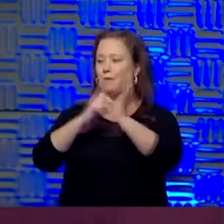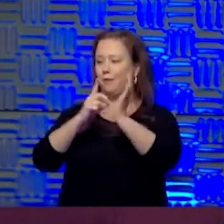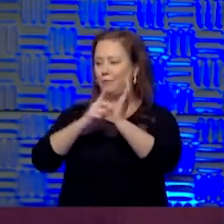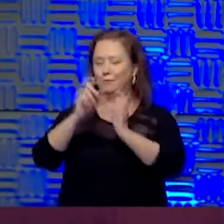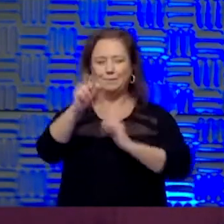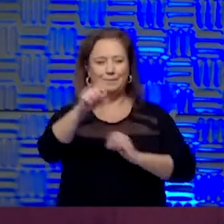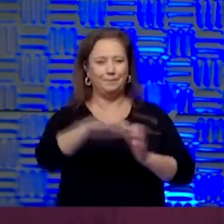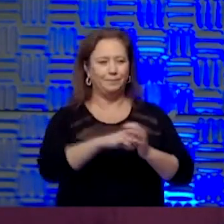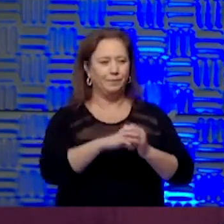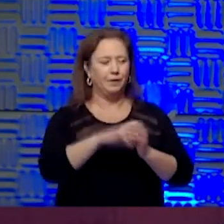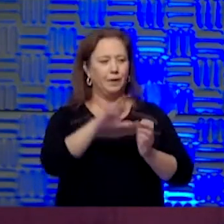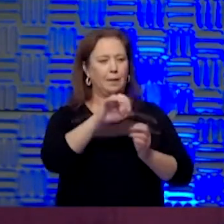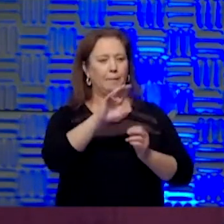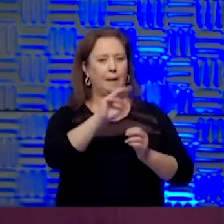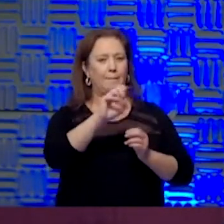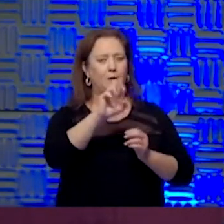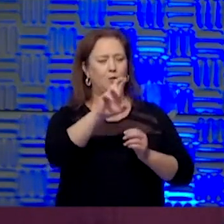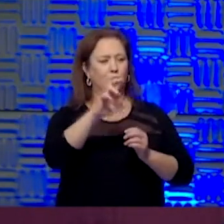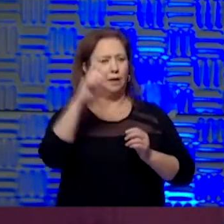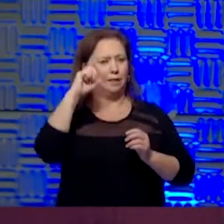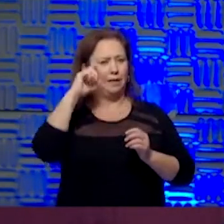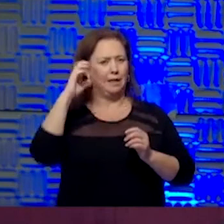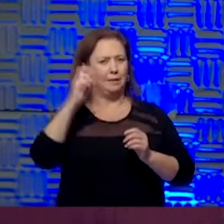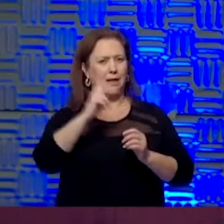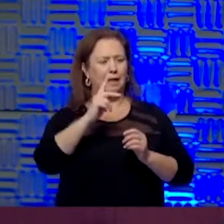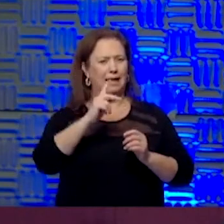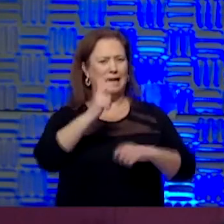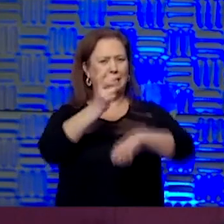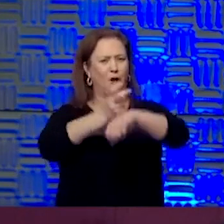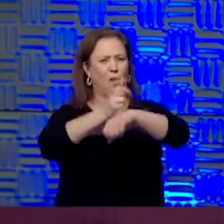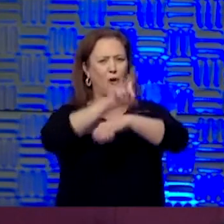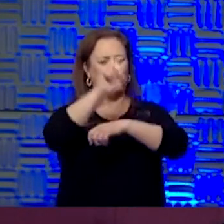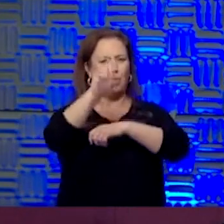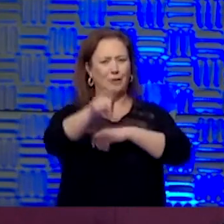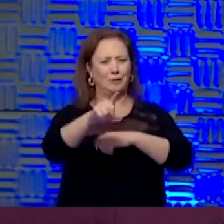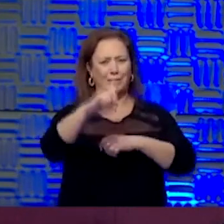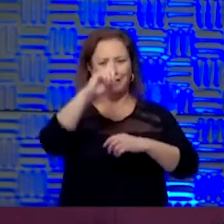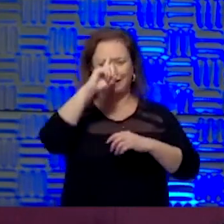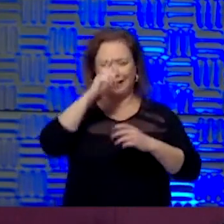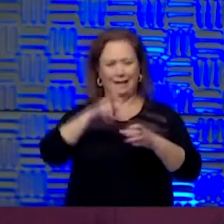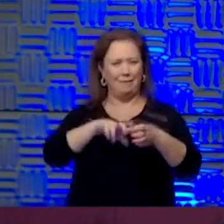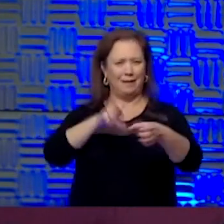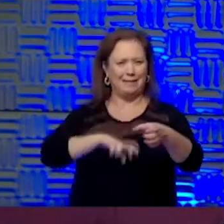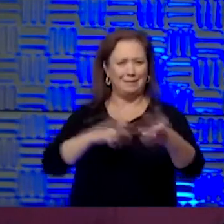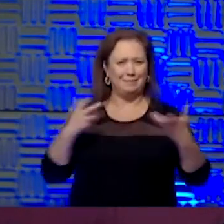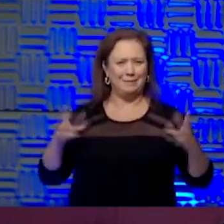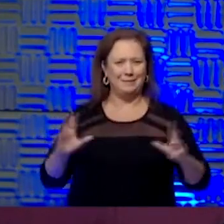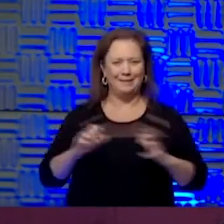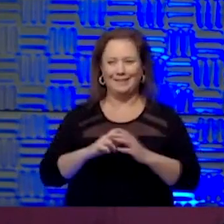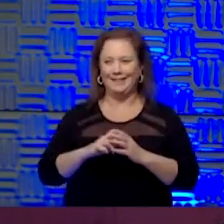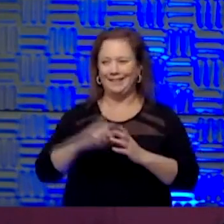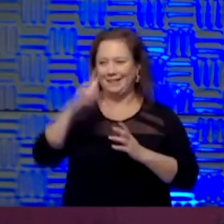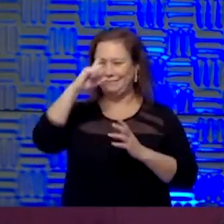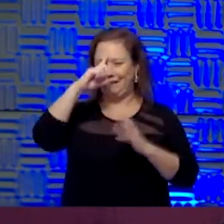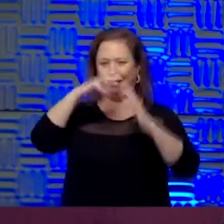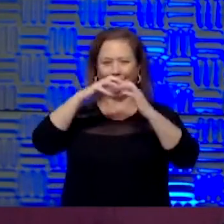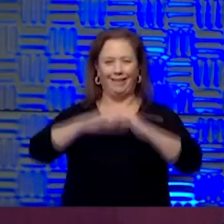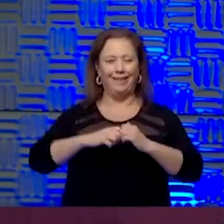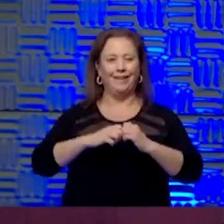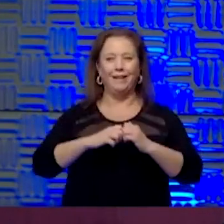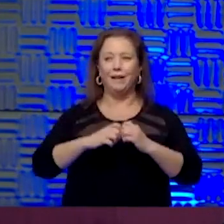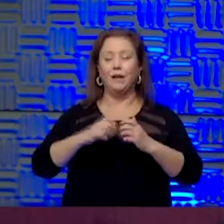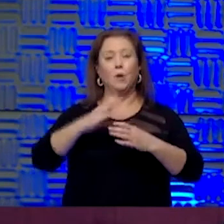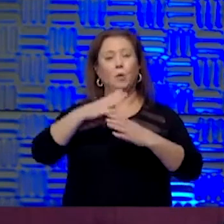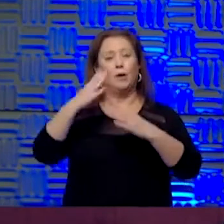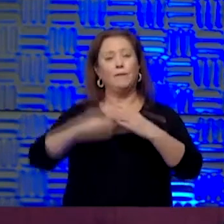bet. We lost Bob Moser a little bit ago, I think, because he got the hardest questions. I think he was probably thinking, I'm done. No more hard questions for me. We're probably going to